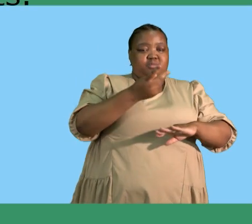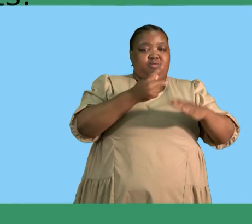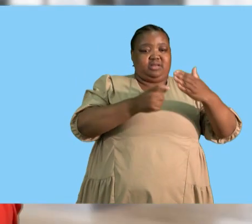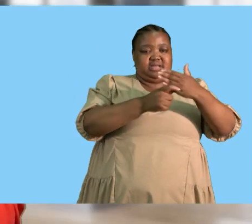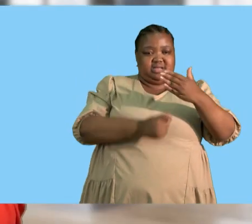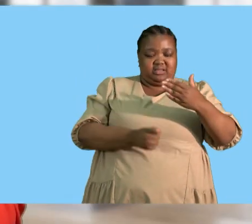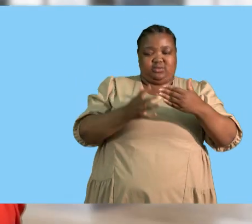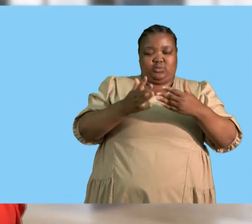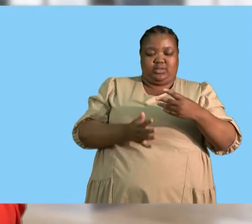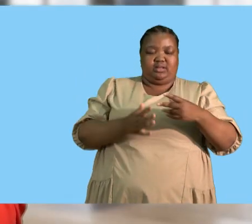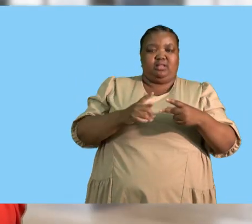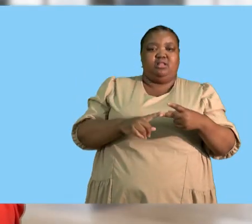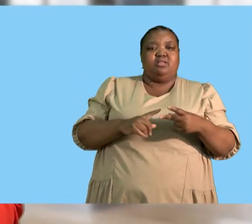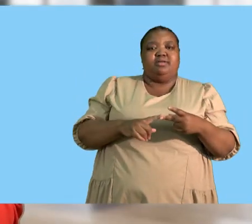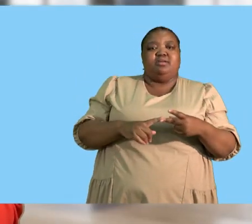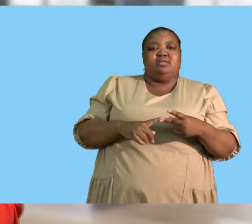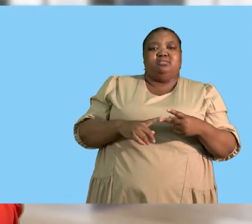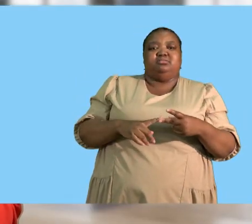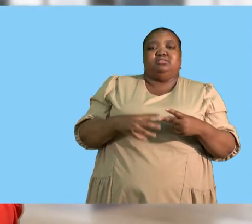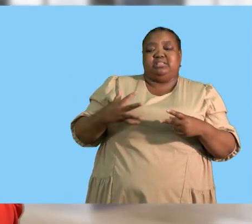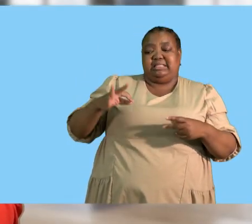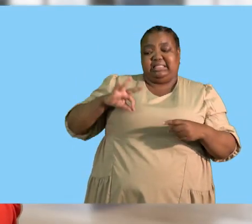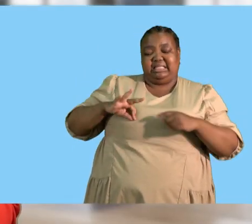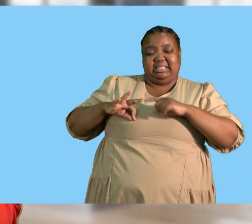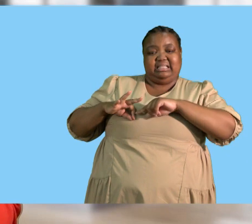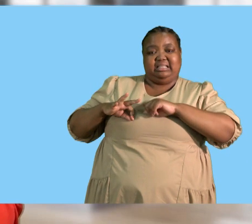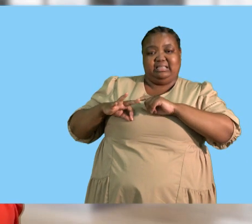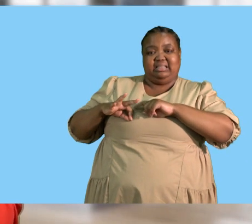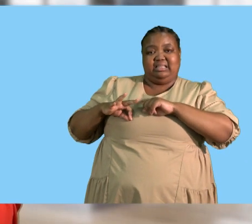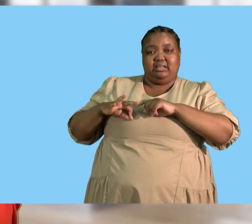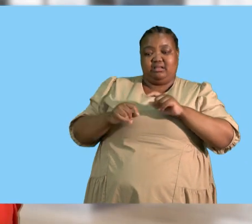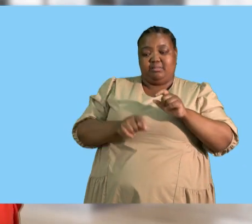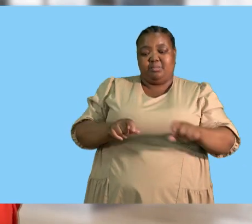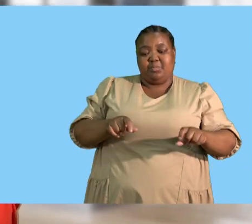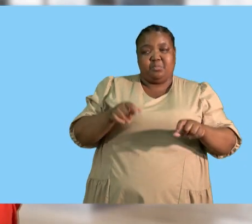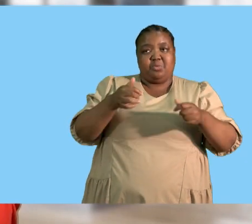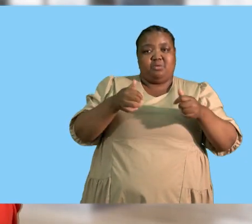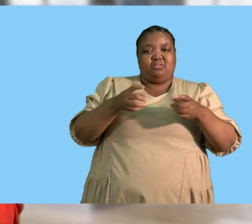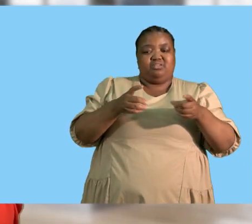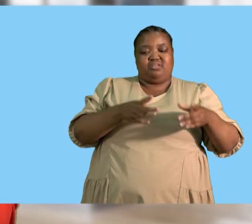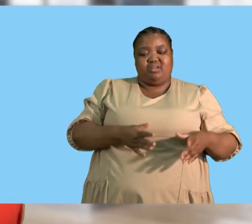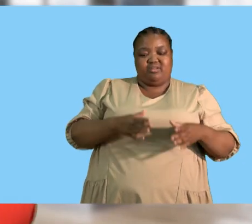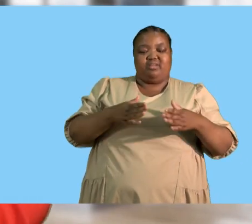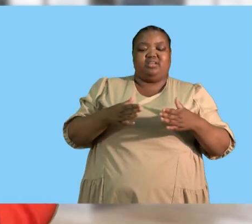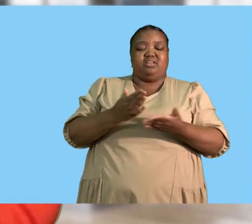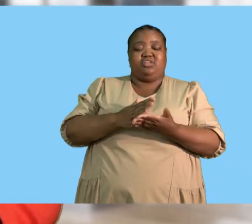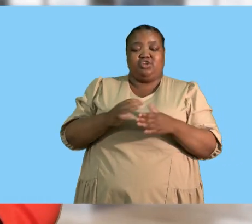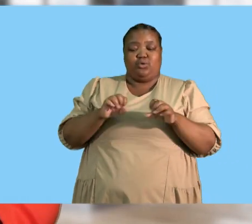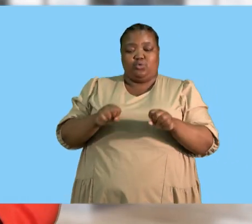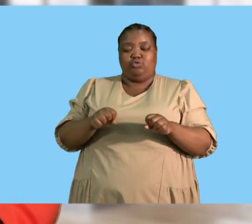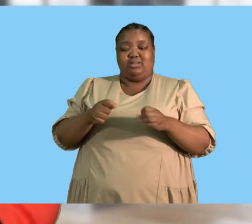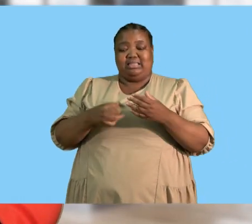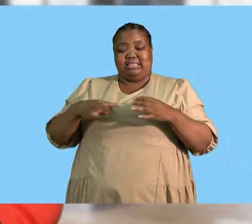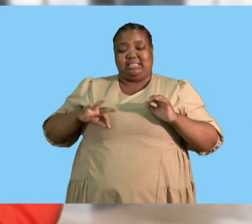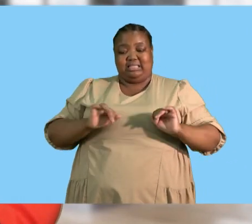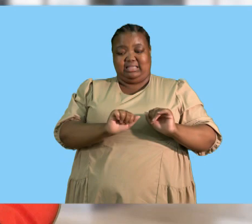taxed as well as the profits, as well as the salaries rather that are earned by the directors and the shareholders of